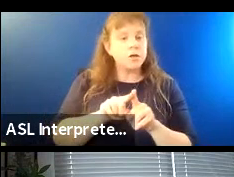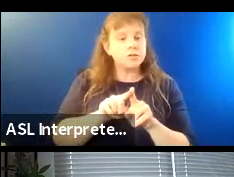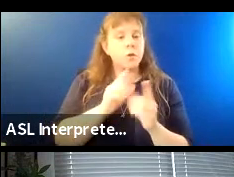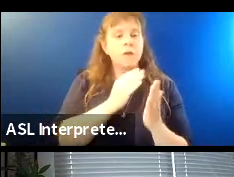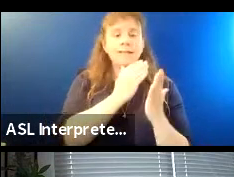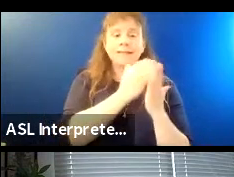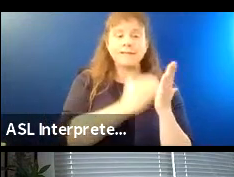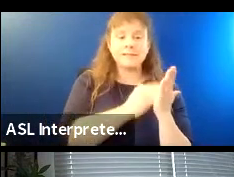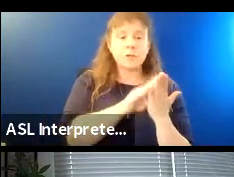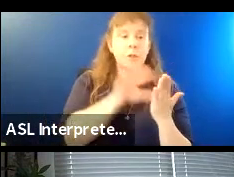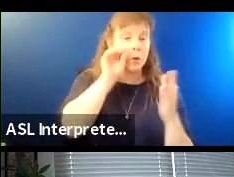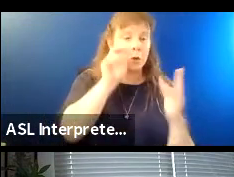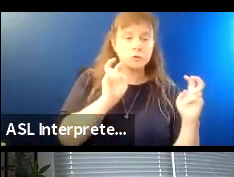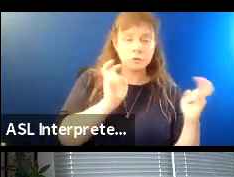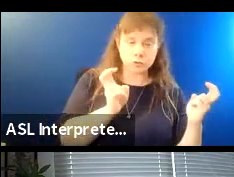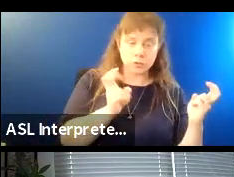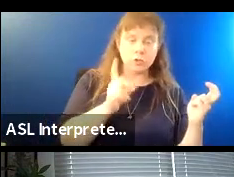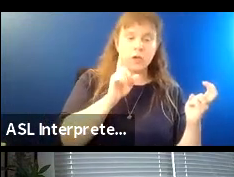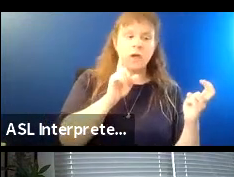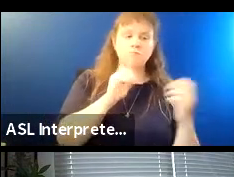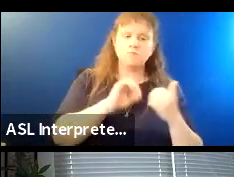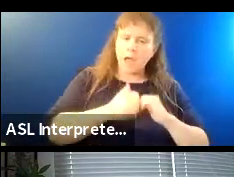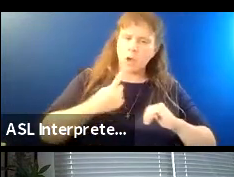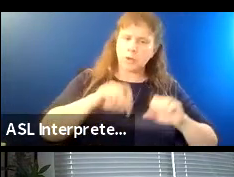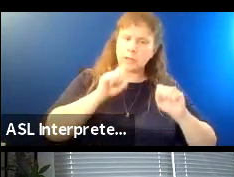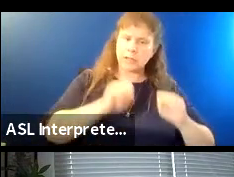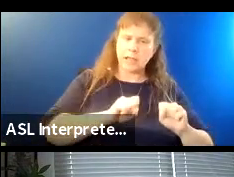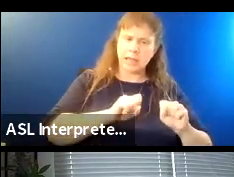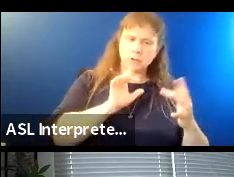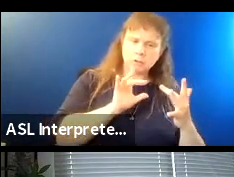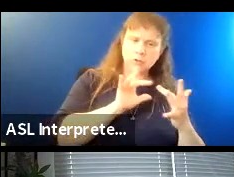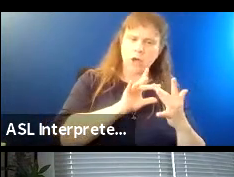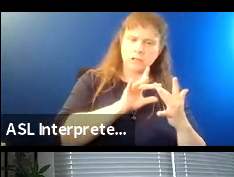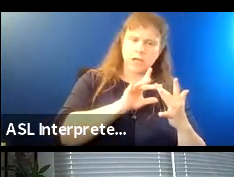reaching vulnerable communities. And